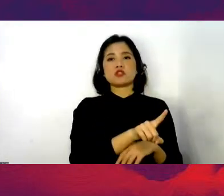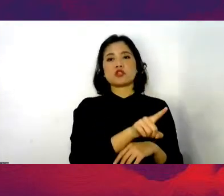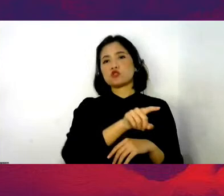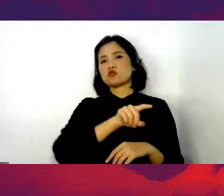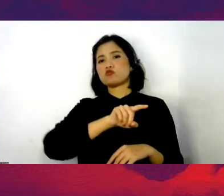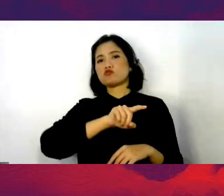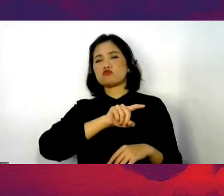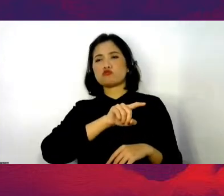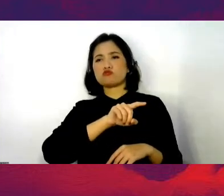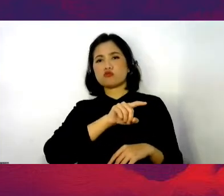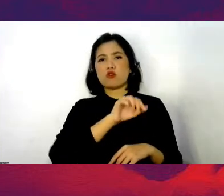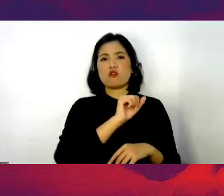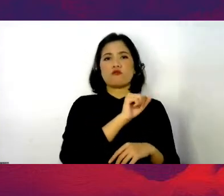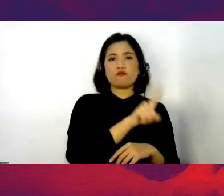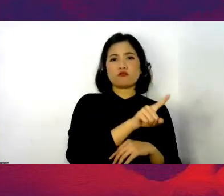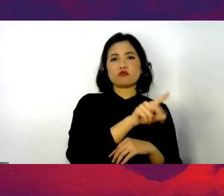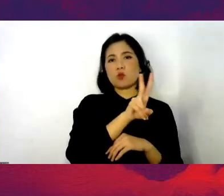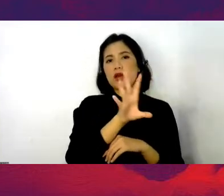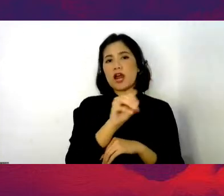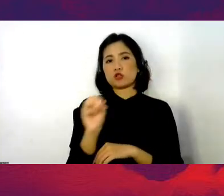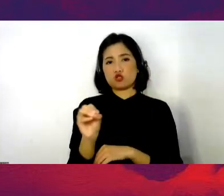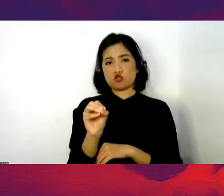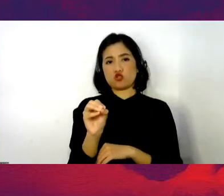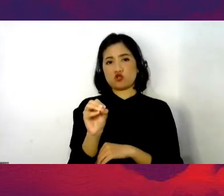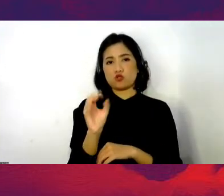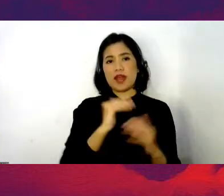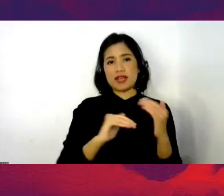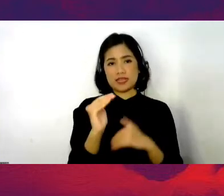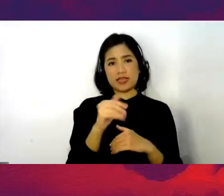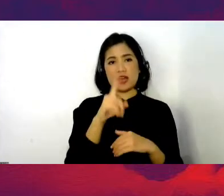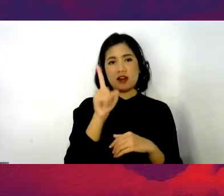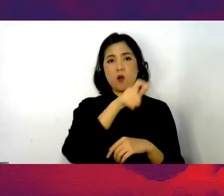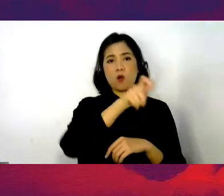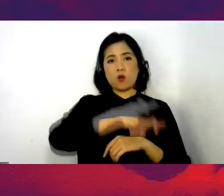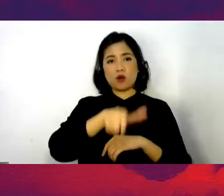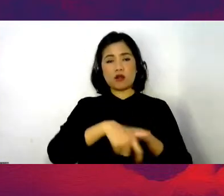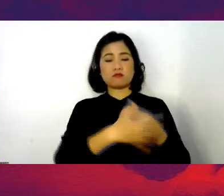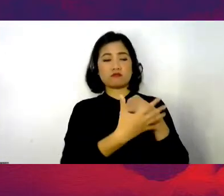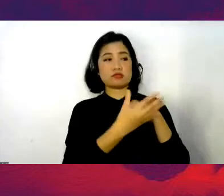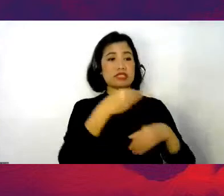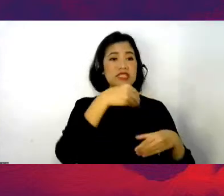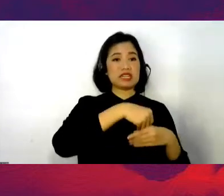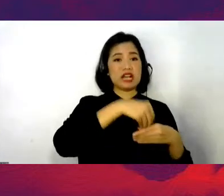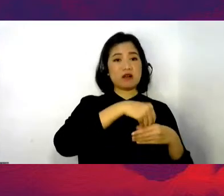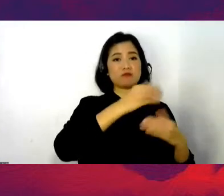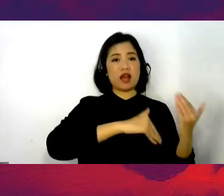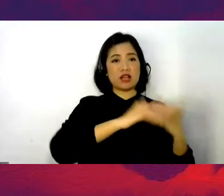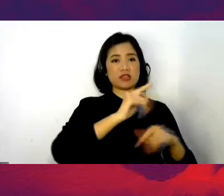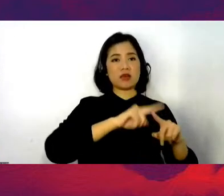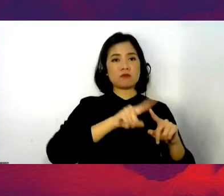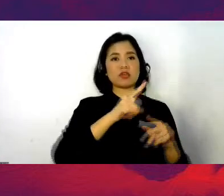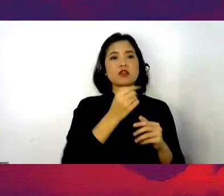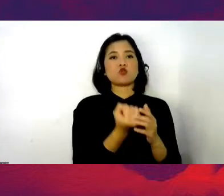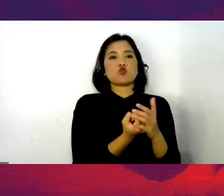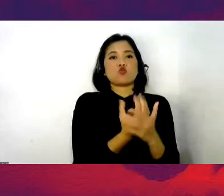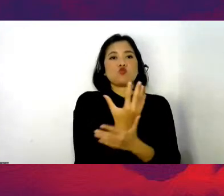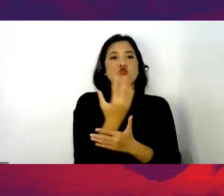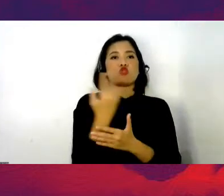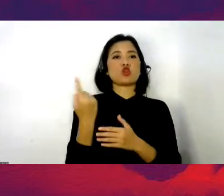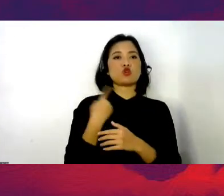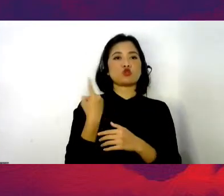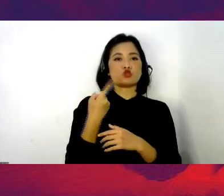economy is already turning back again in 2021 and so on. So this is, I would say, one of the best practice